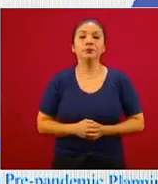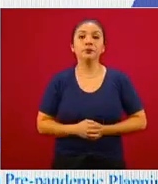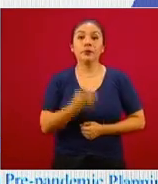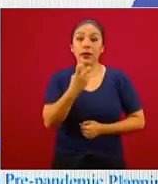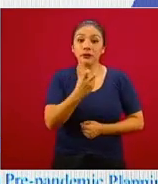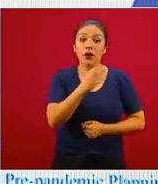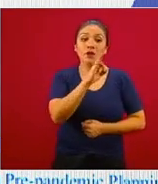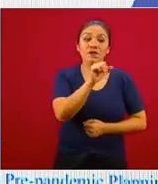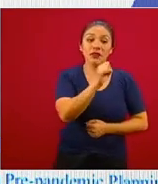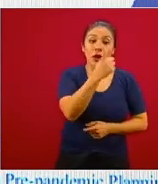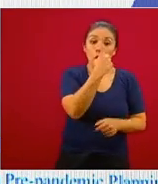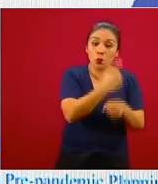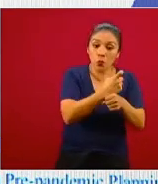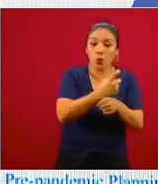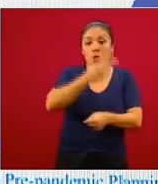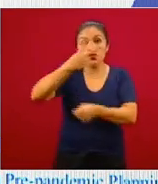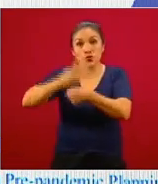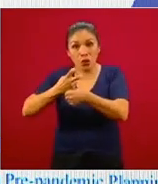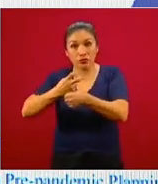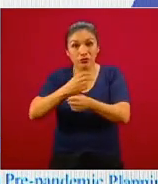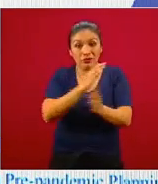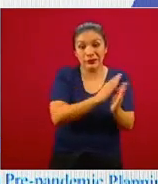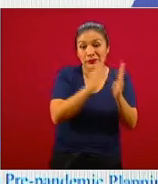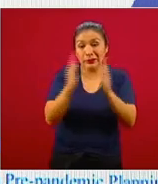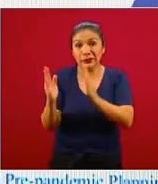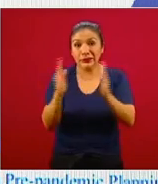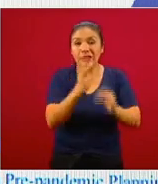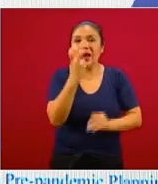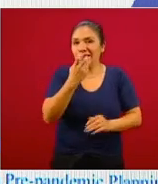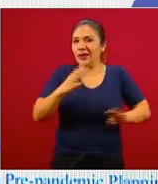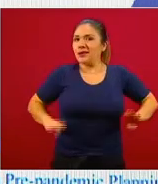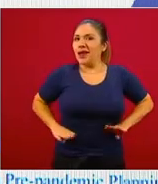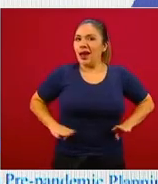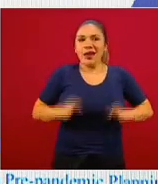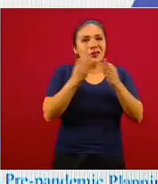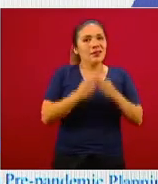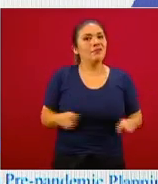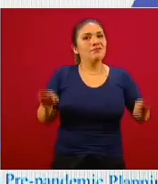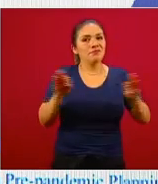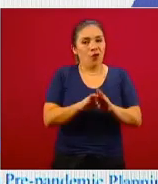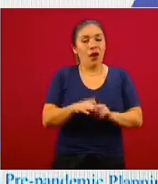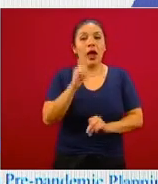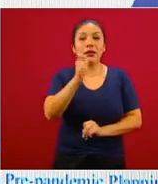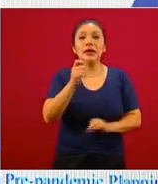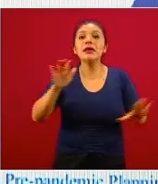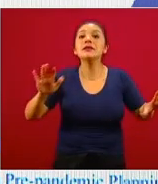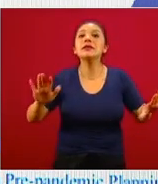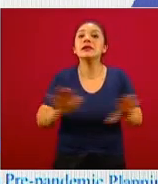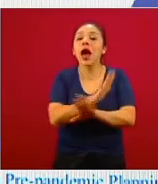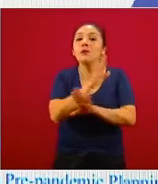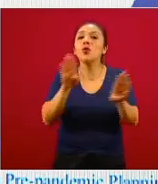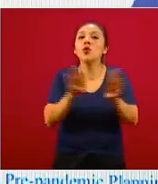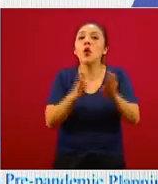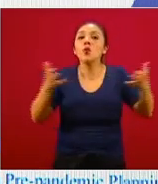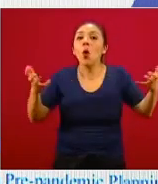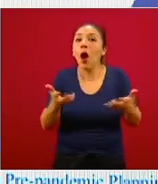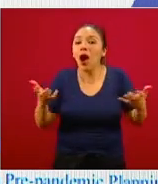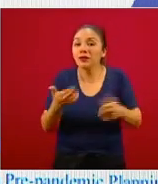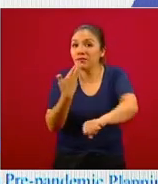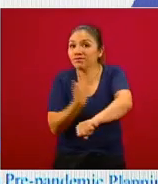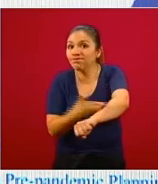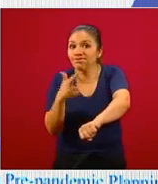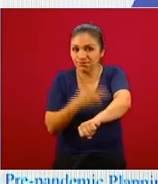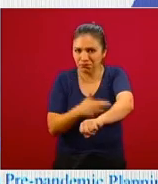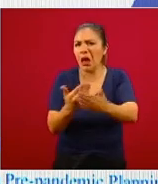referred to as safe distancing or safe distance. And this is one of the characteristics of